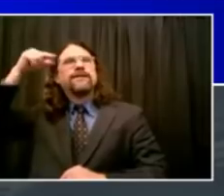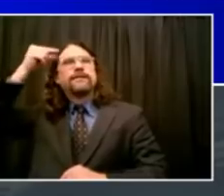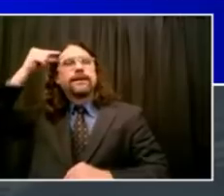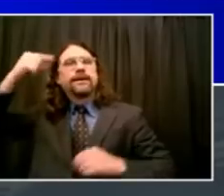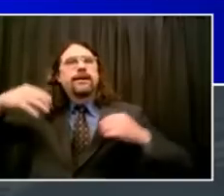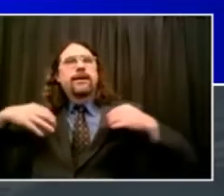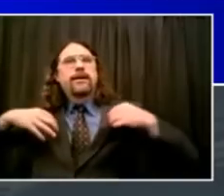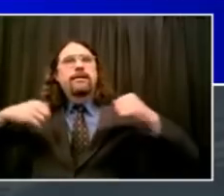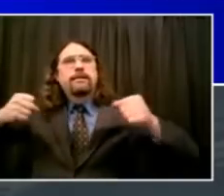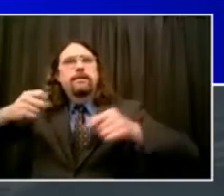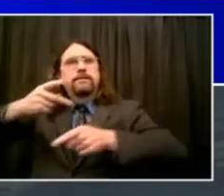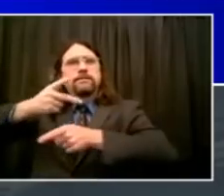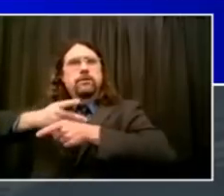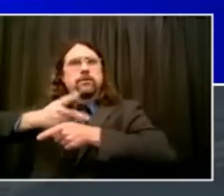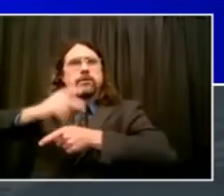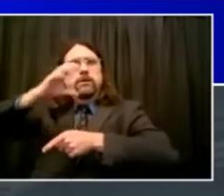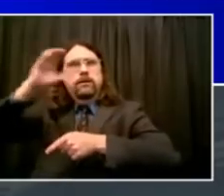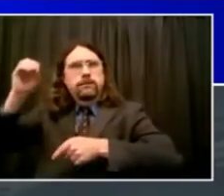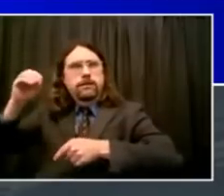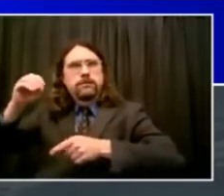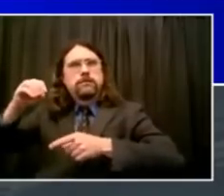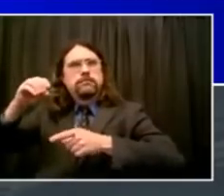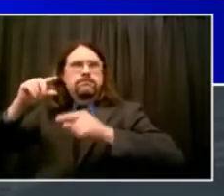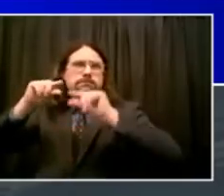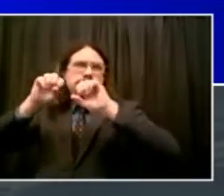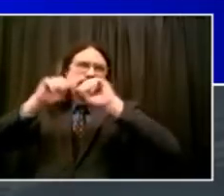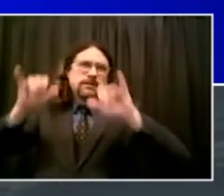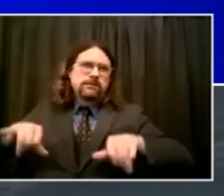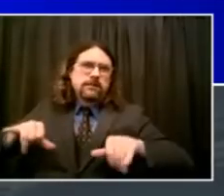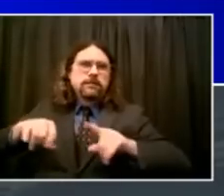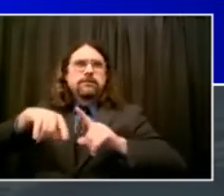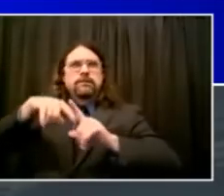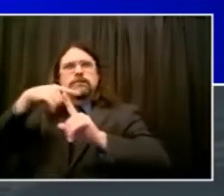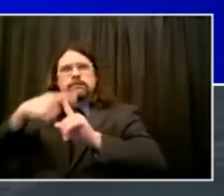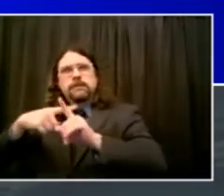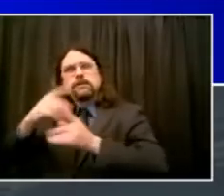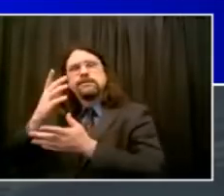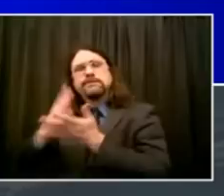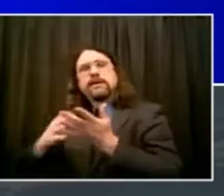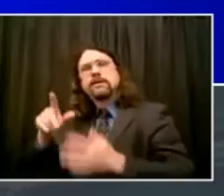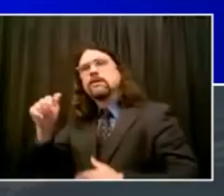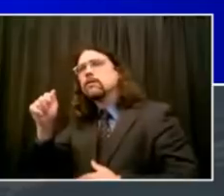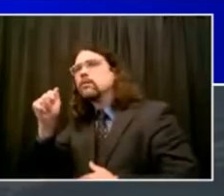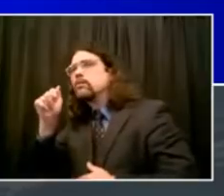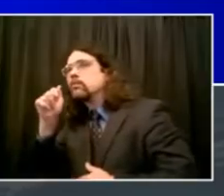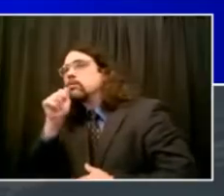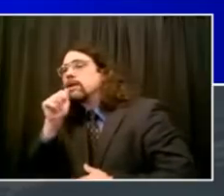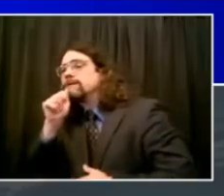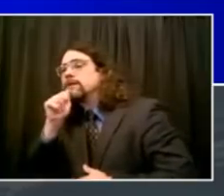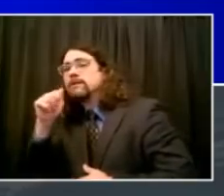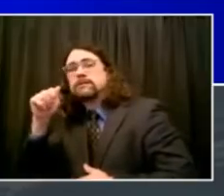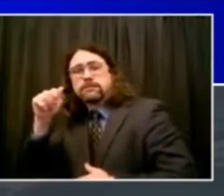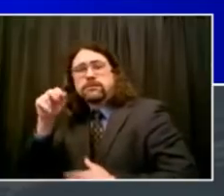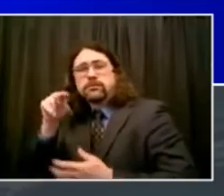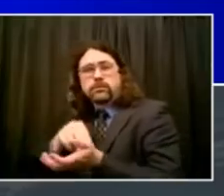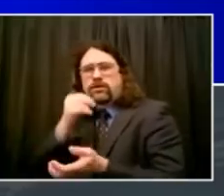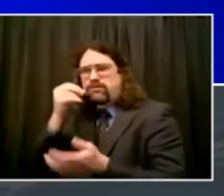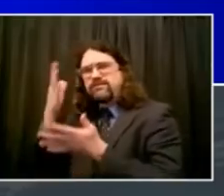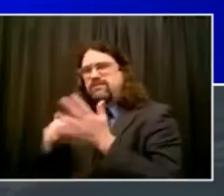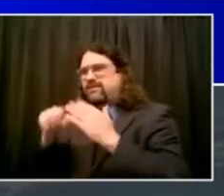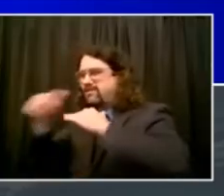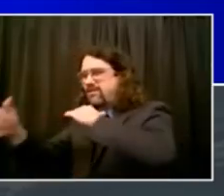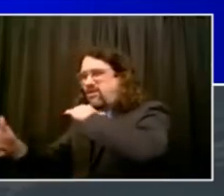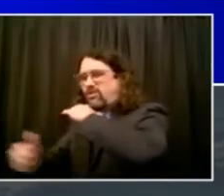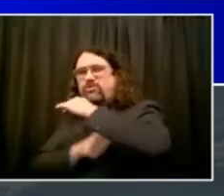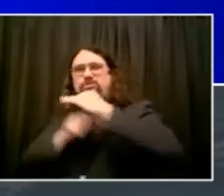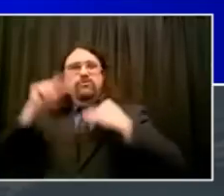But we're offering this to all for free. And the tests deliveries begin next week. We'll ramp it up